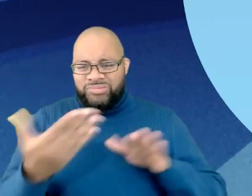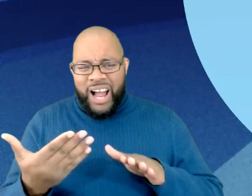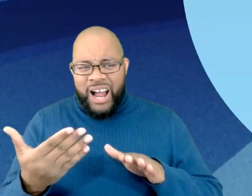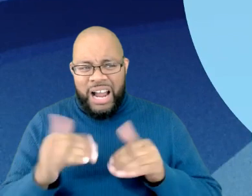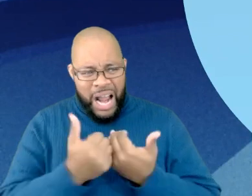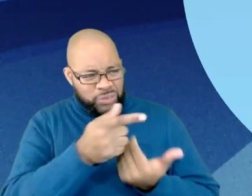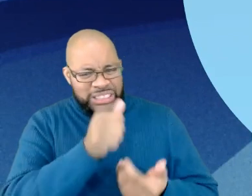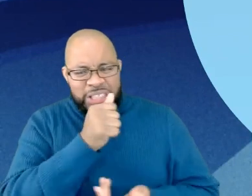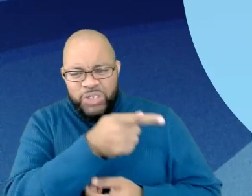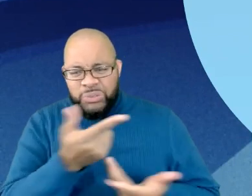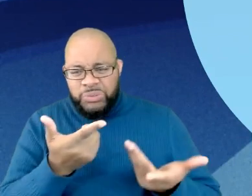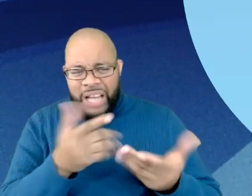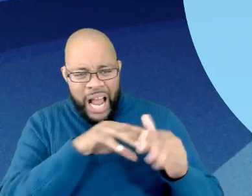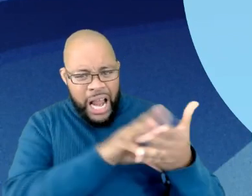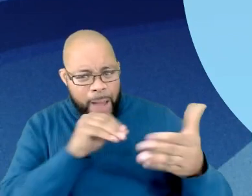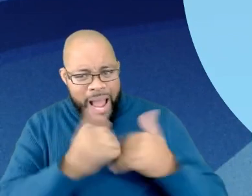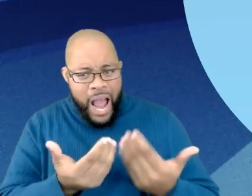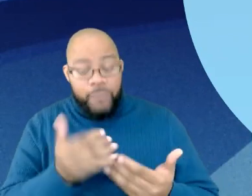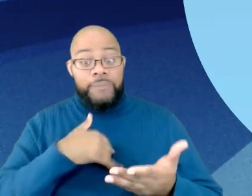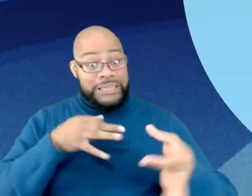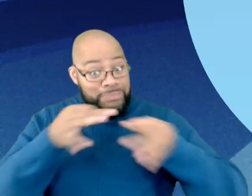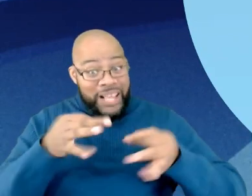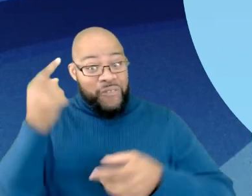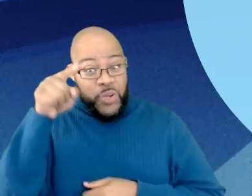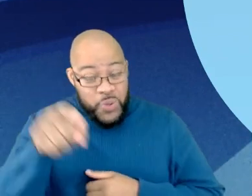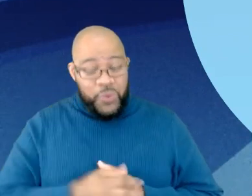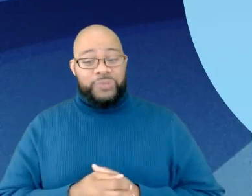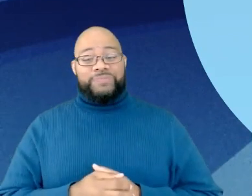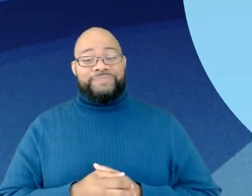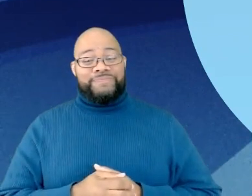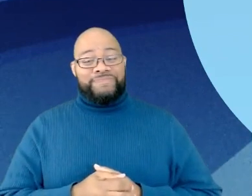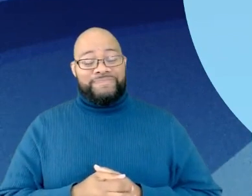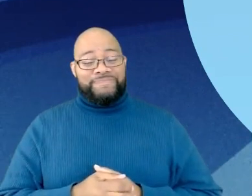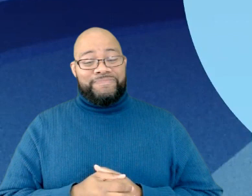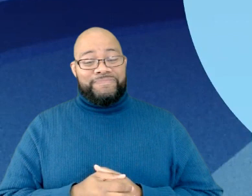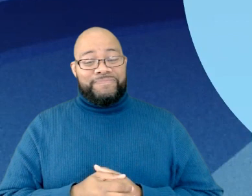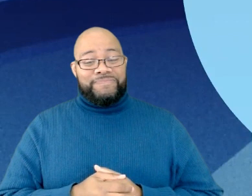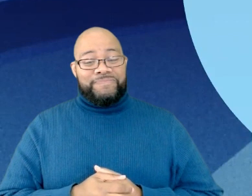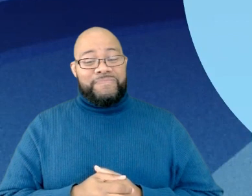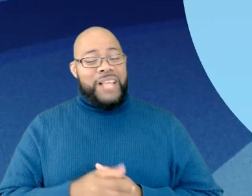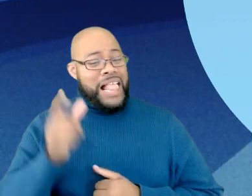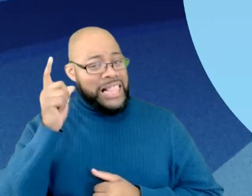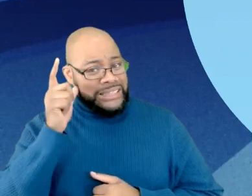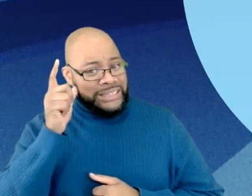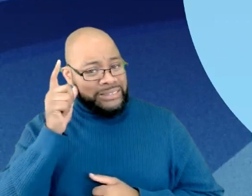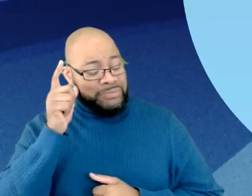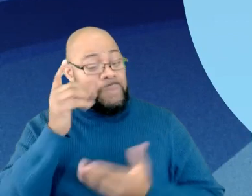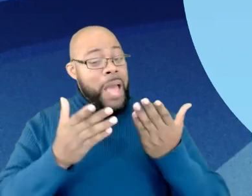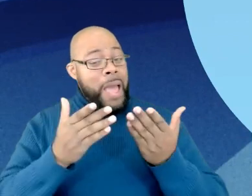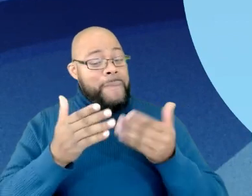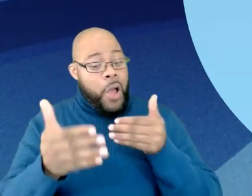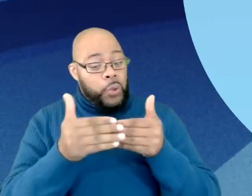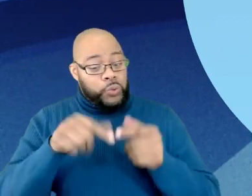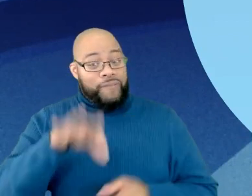don't want to die. What's their secret? That's what I'm here to talk to you about today. Strap in, everyone. We may